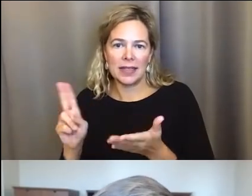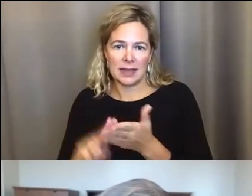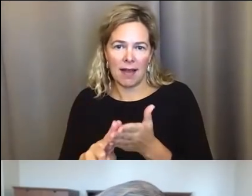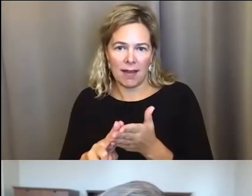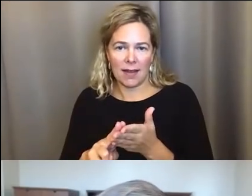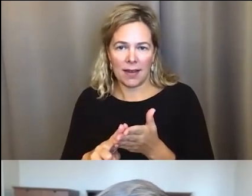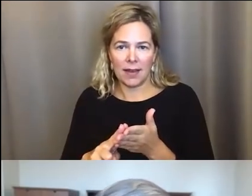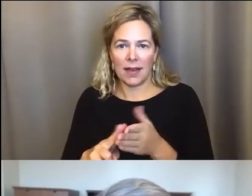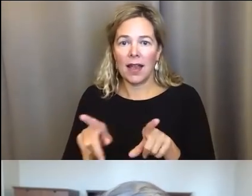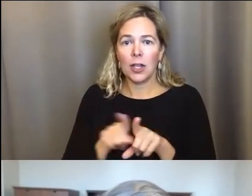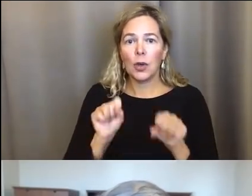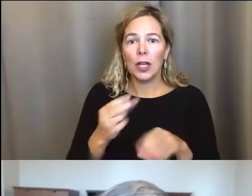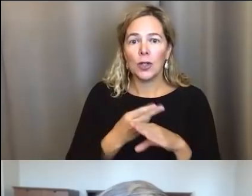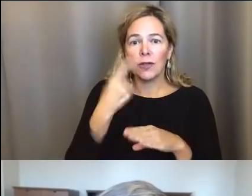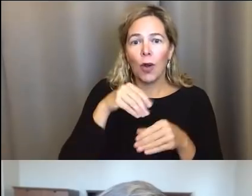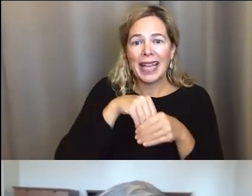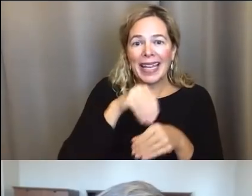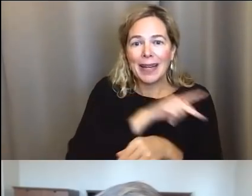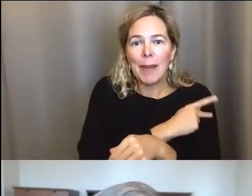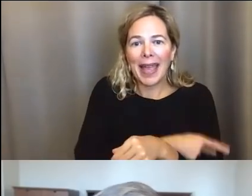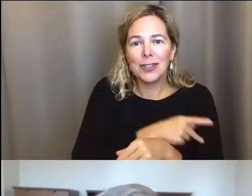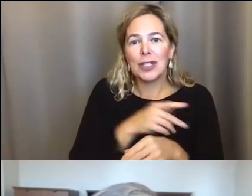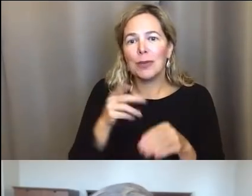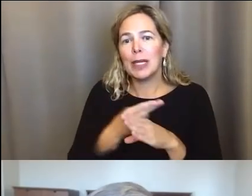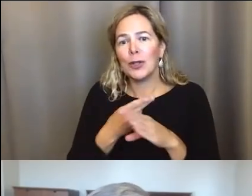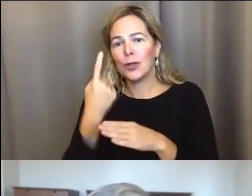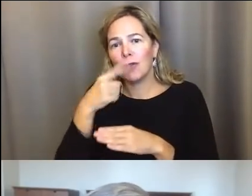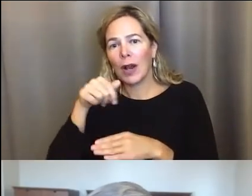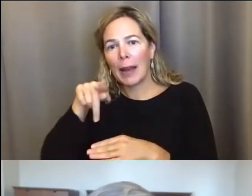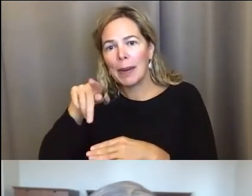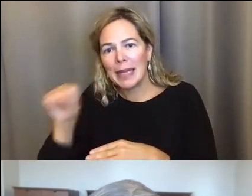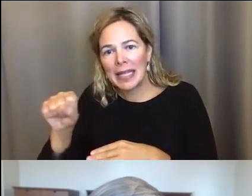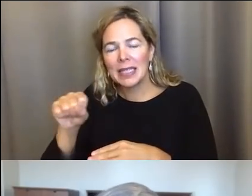on the inpatient, it can be used by APPs, it can be used by